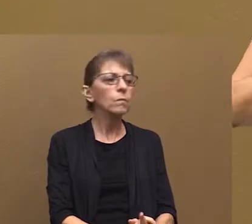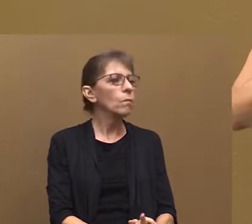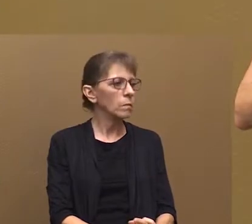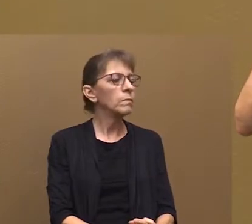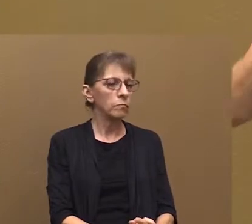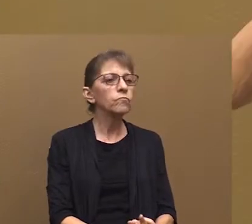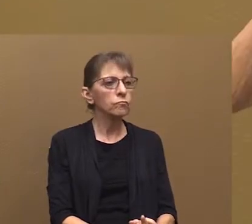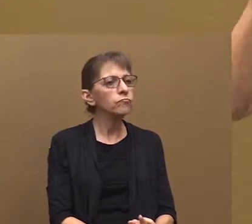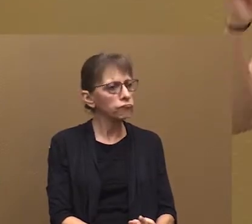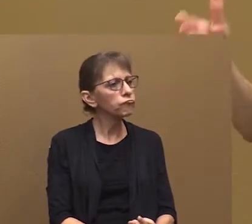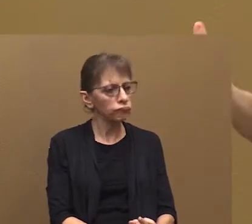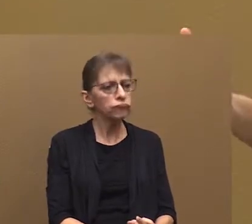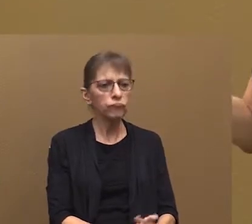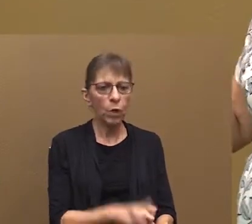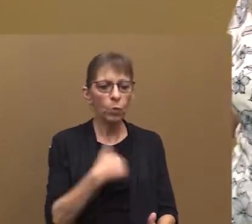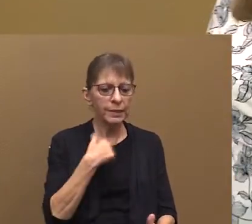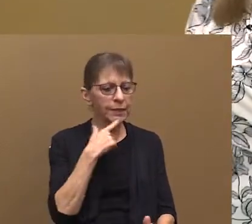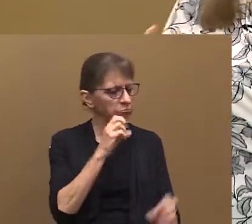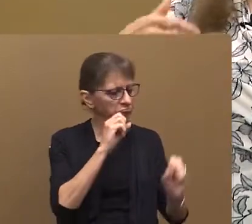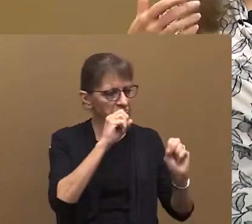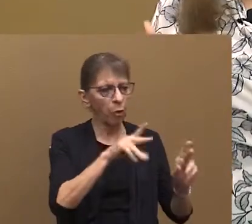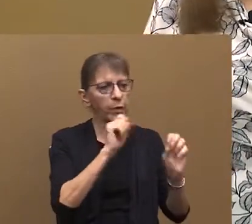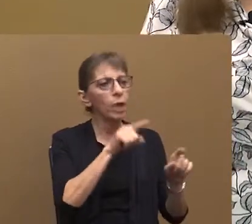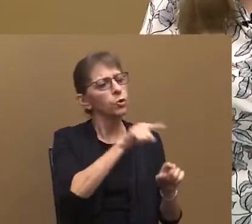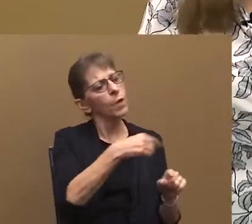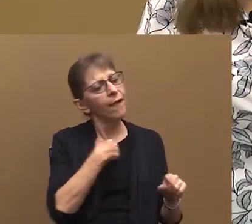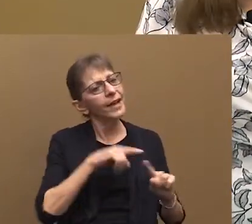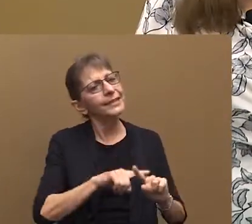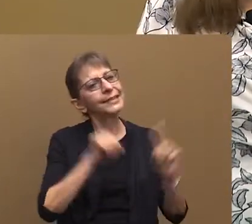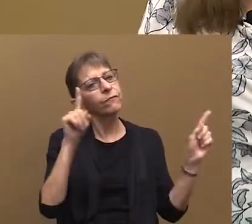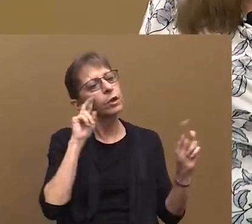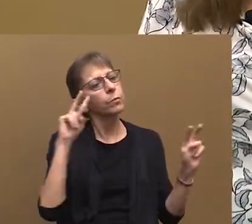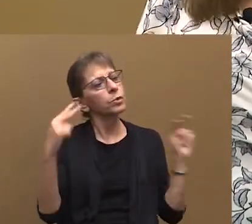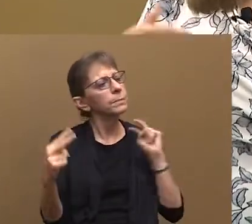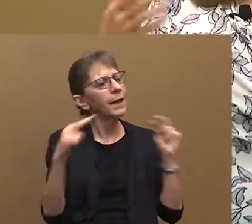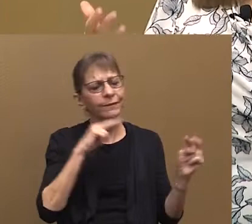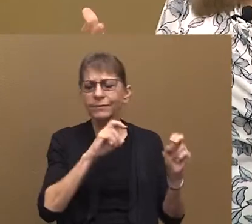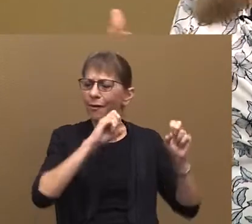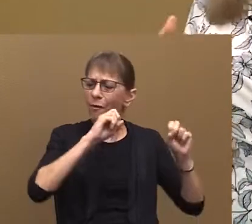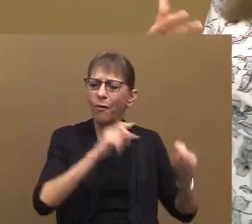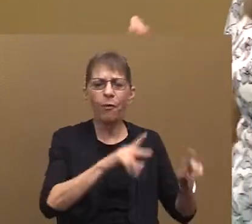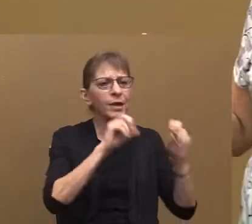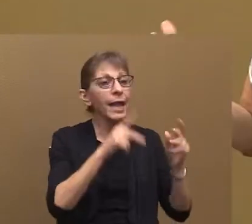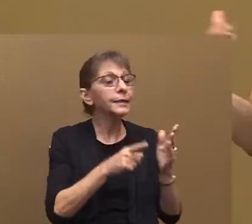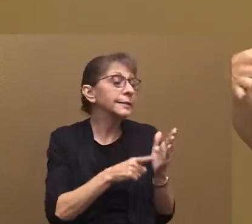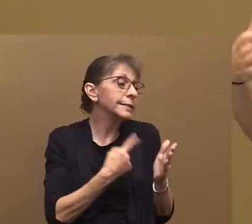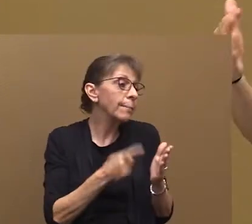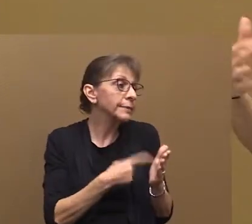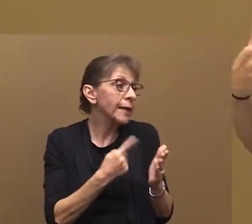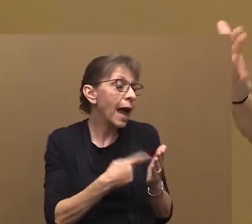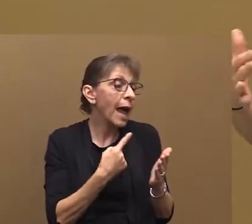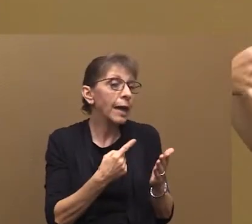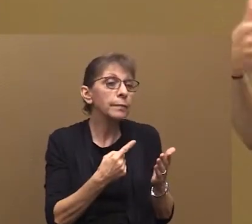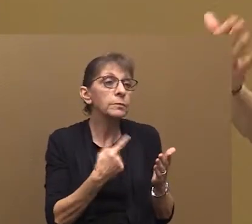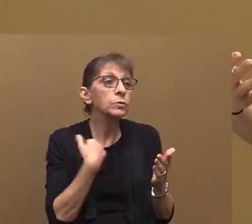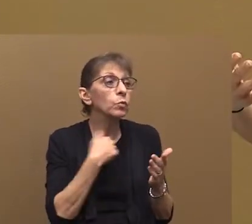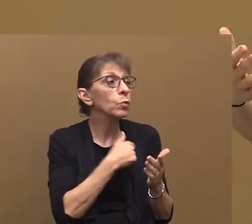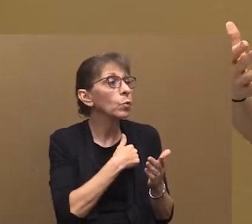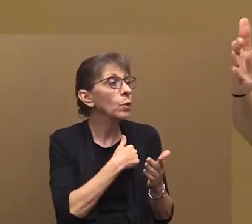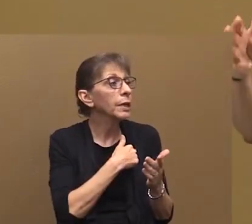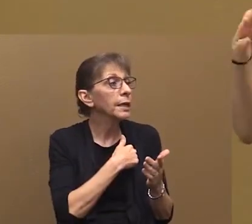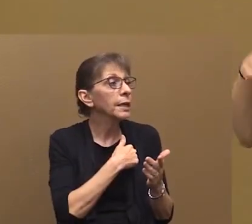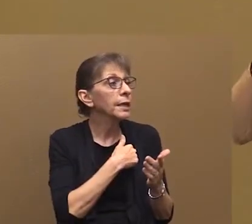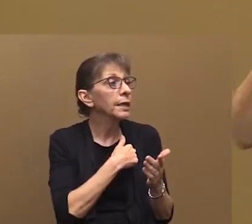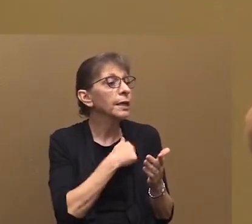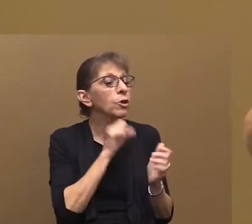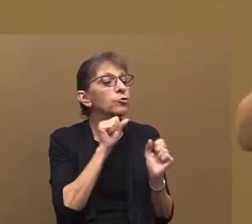And we say that that's okay. You have a different perspective. Maybe sometimes we drop in